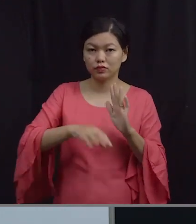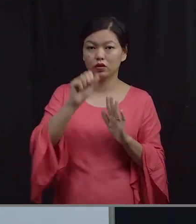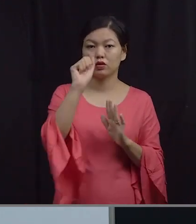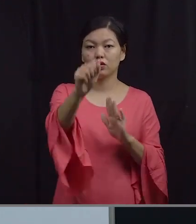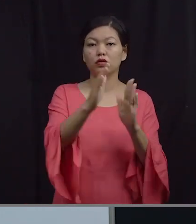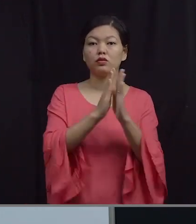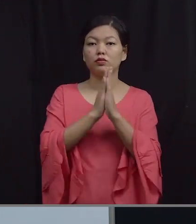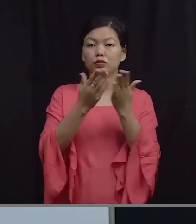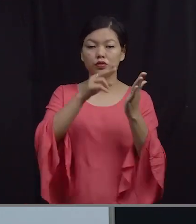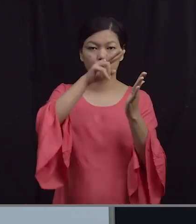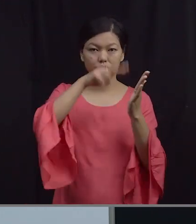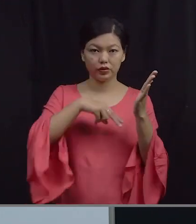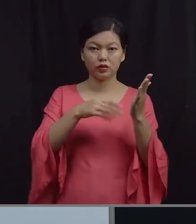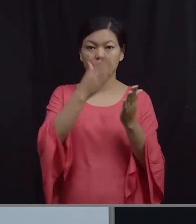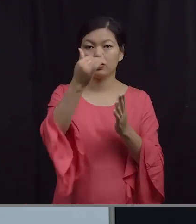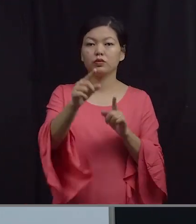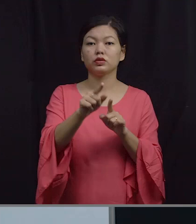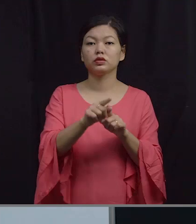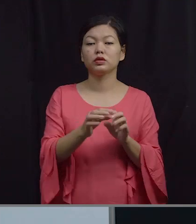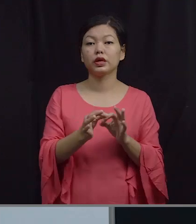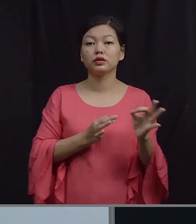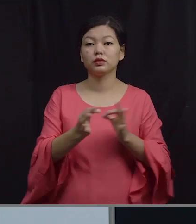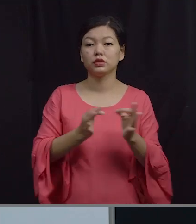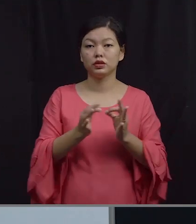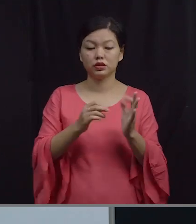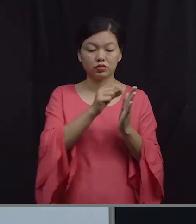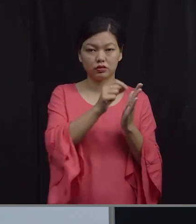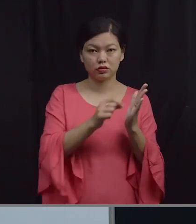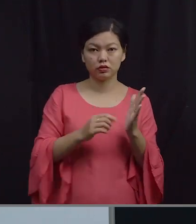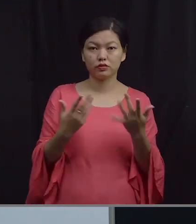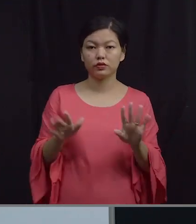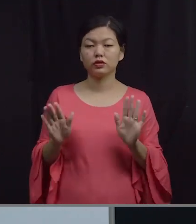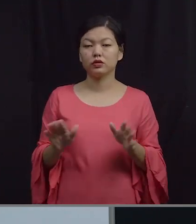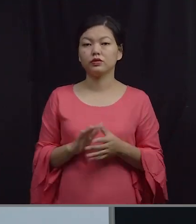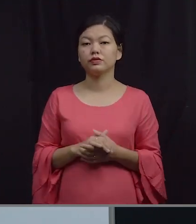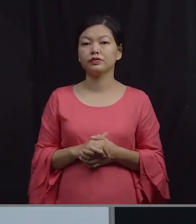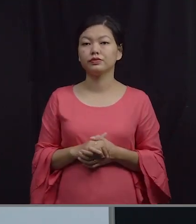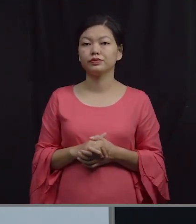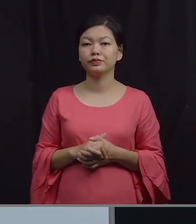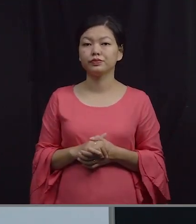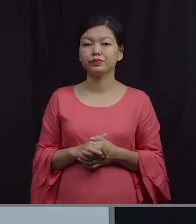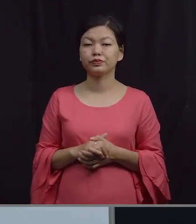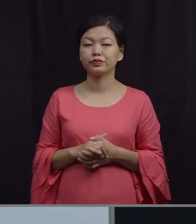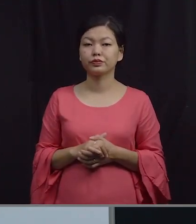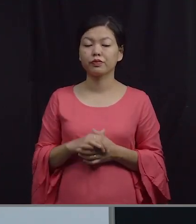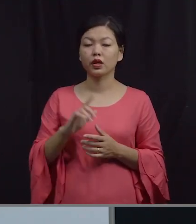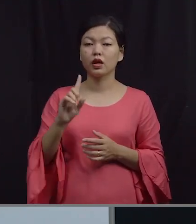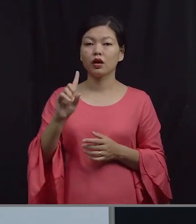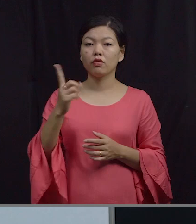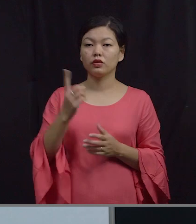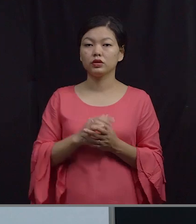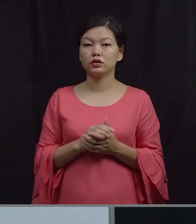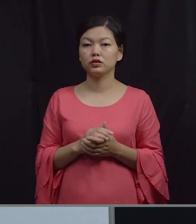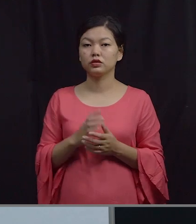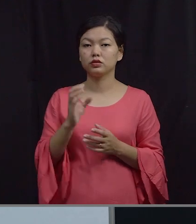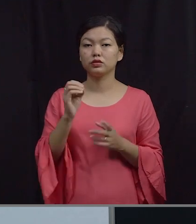and f2, and you have to make sure that this lens is what? Convex lens. Okay, so the first, let us keep an object,